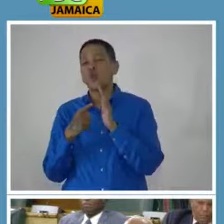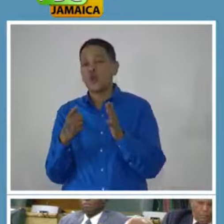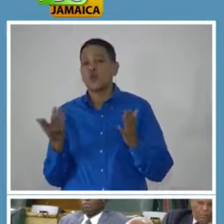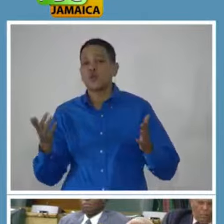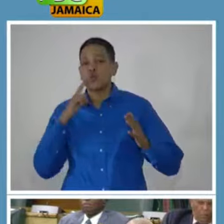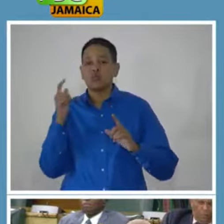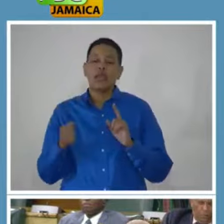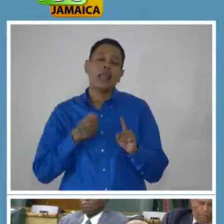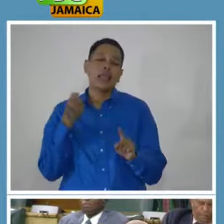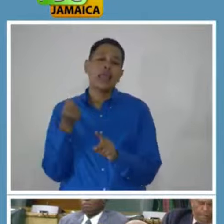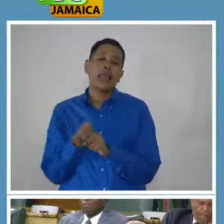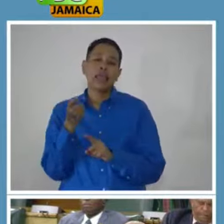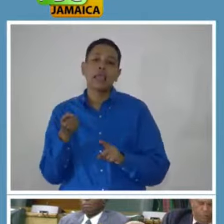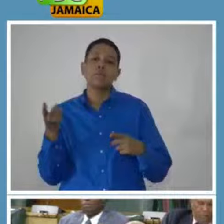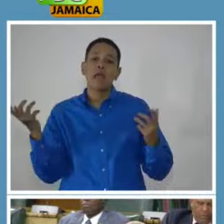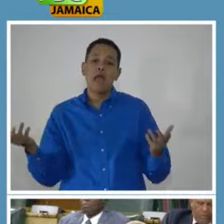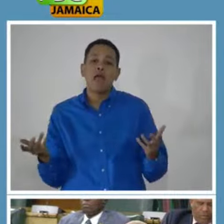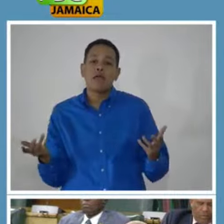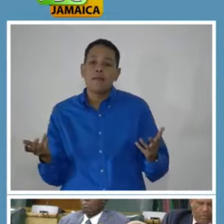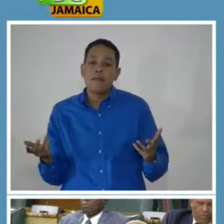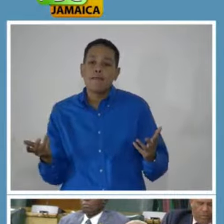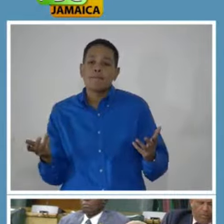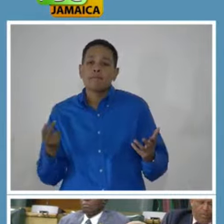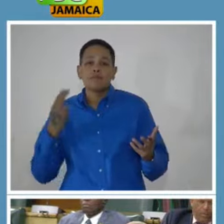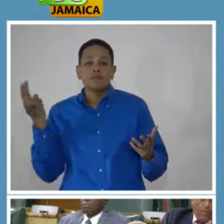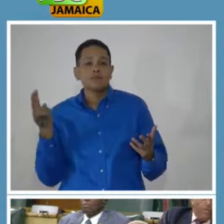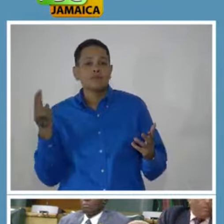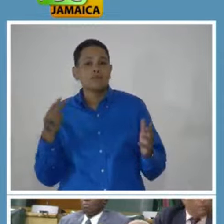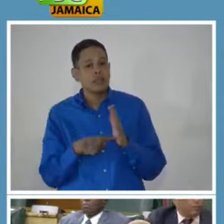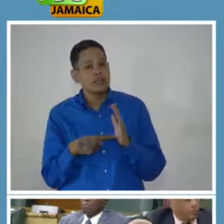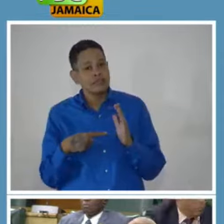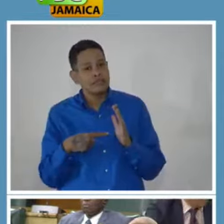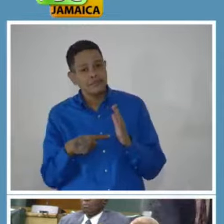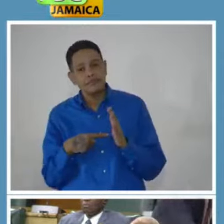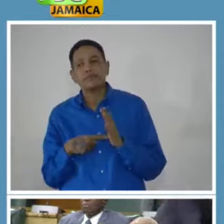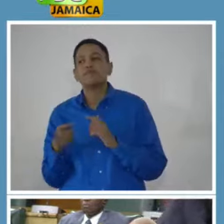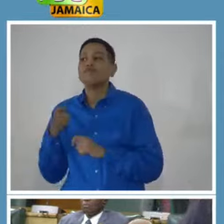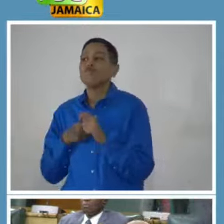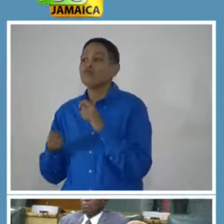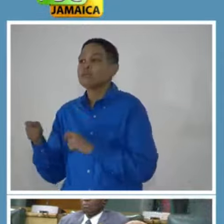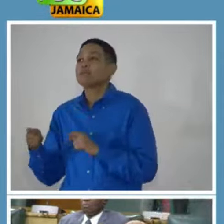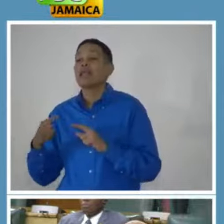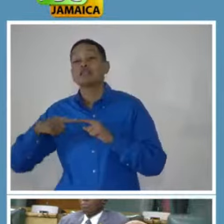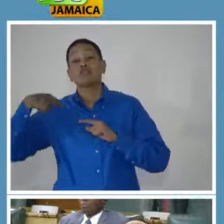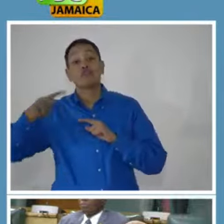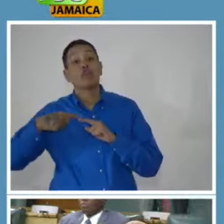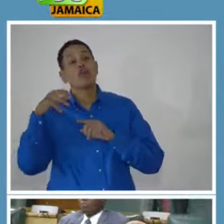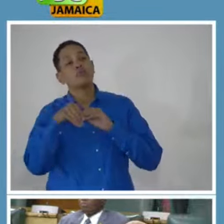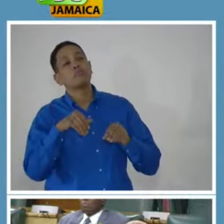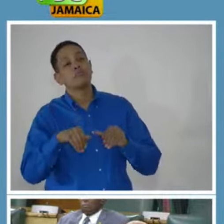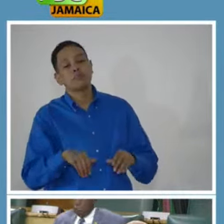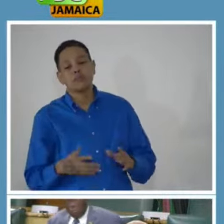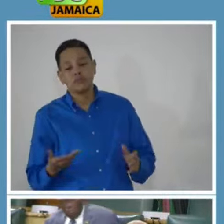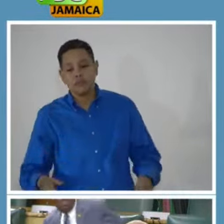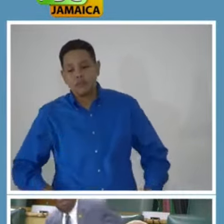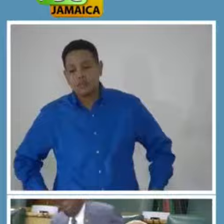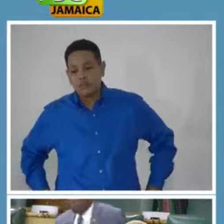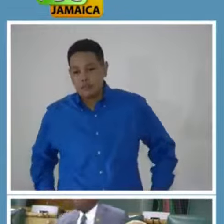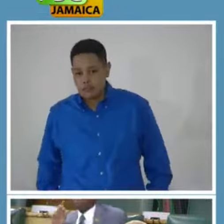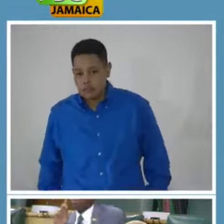the impact of using debt to replace recurrent revenues.